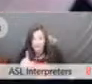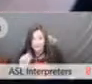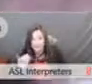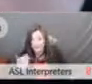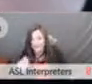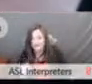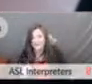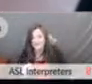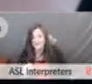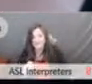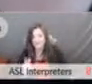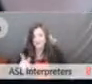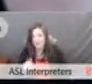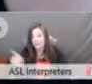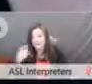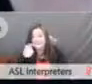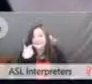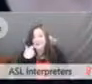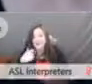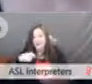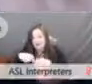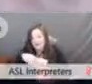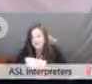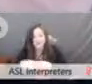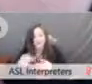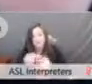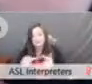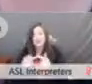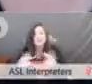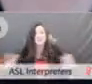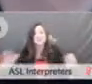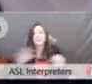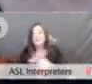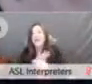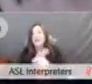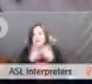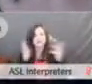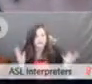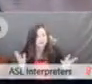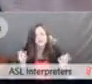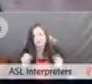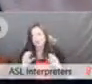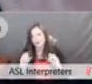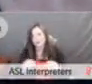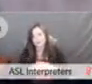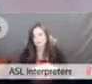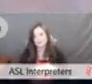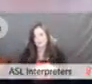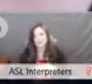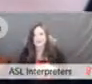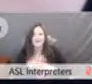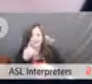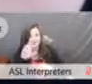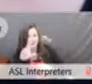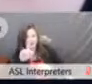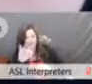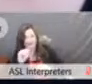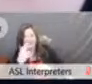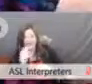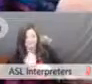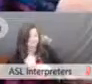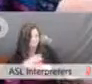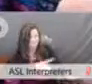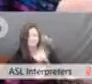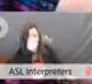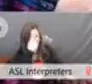to get my nails done the other day, and the place was packed. So that's what I'm going to say I about totally that. understand that.